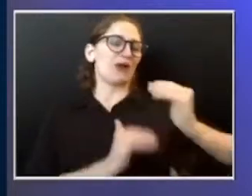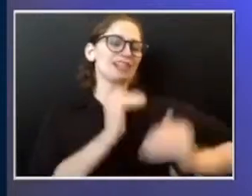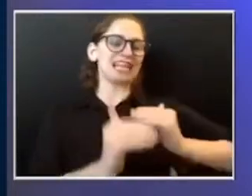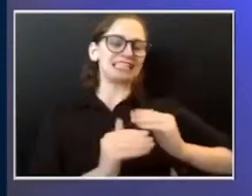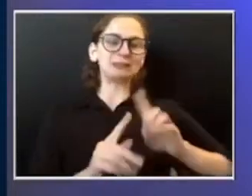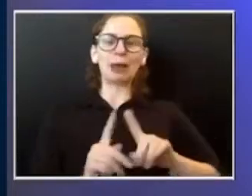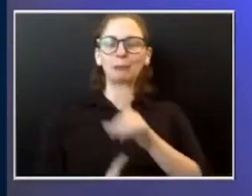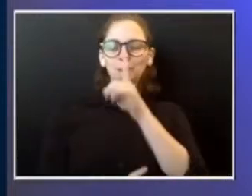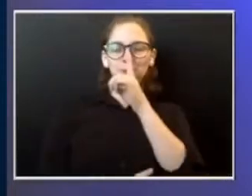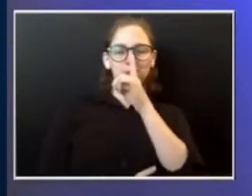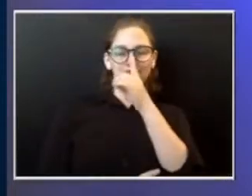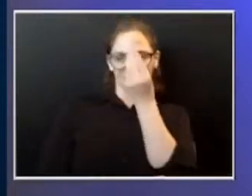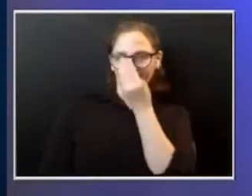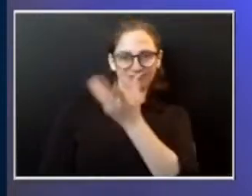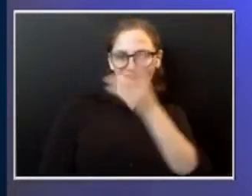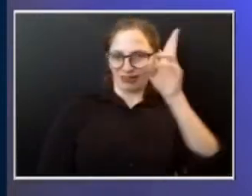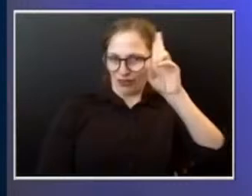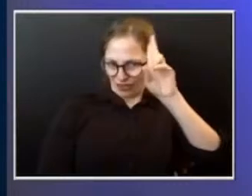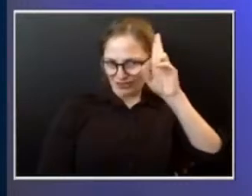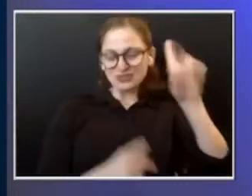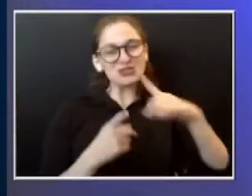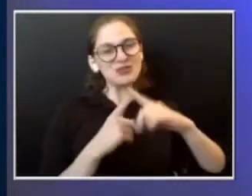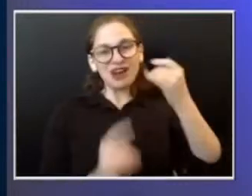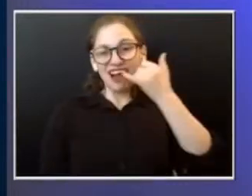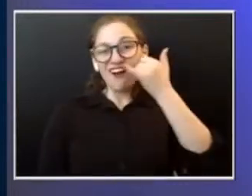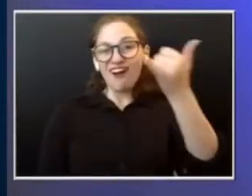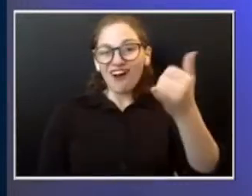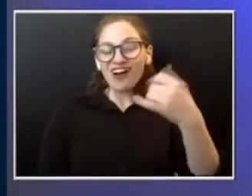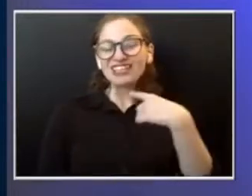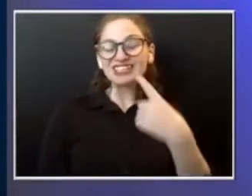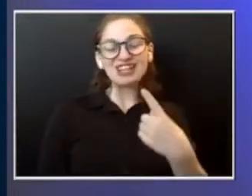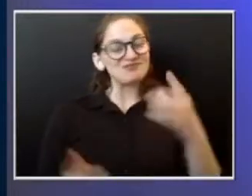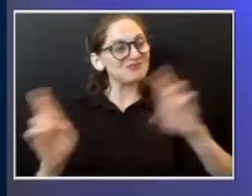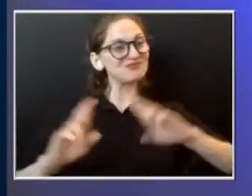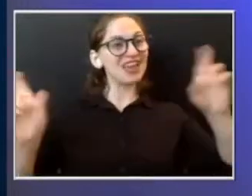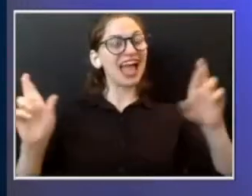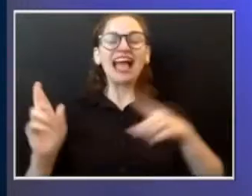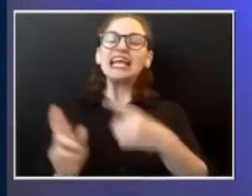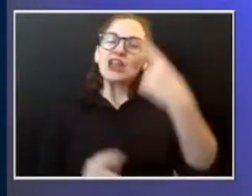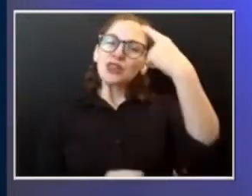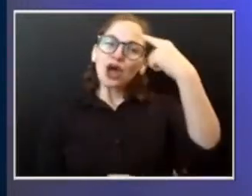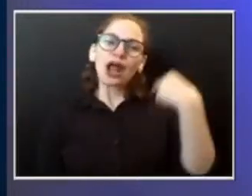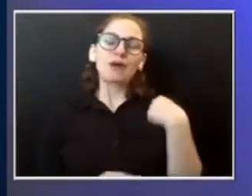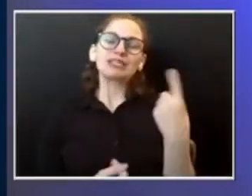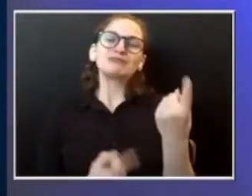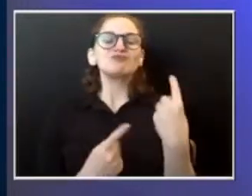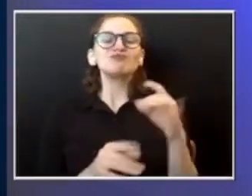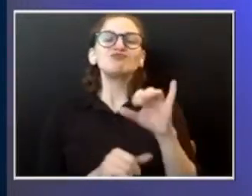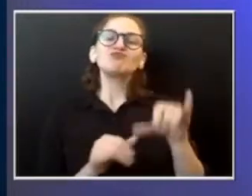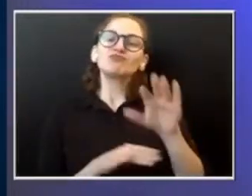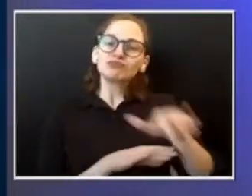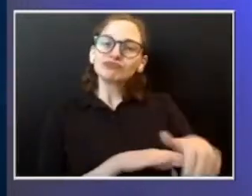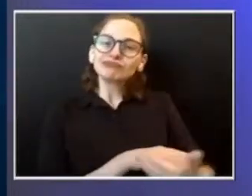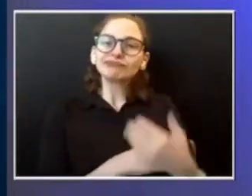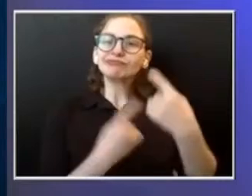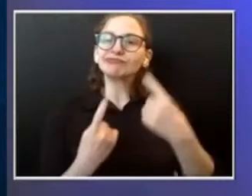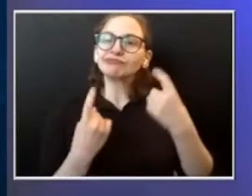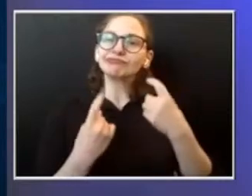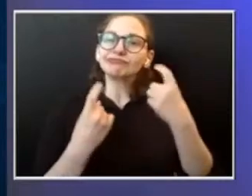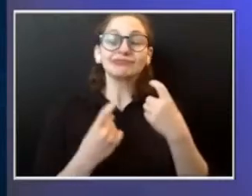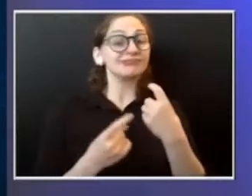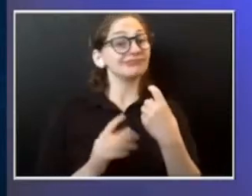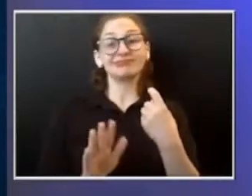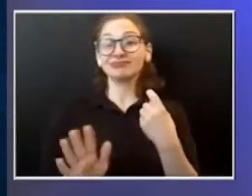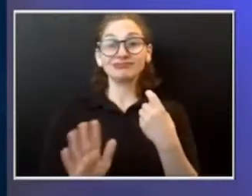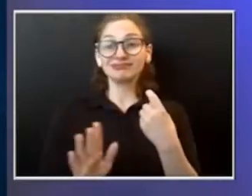when I called him to tell him that it was a go, he thought I was just going to come spend the night because I had testing to do, as opposed to we're going to